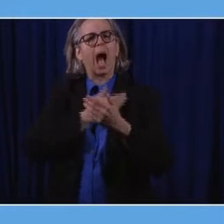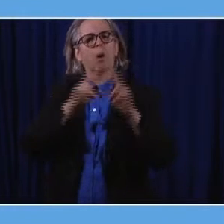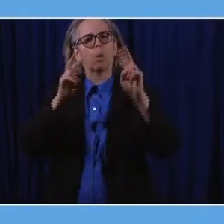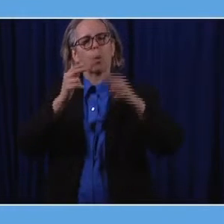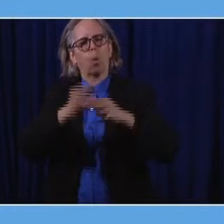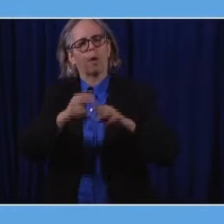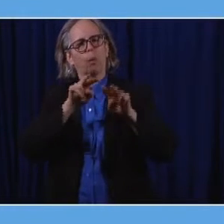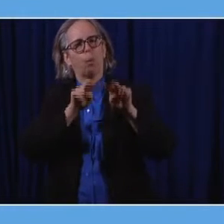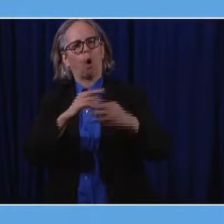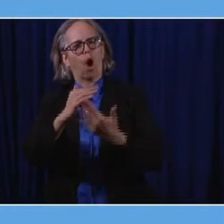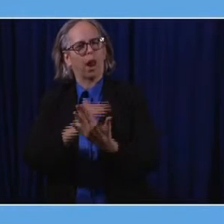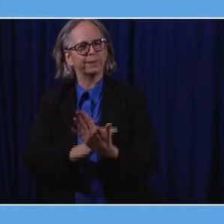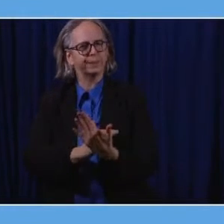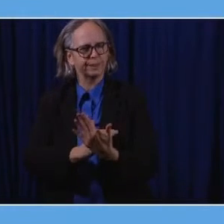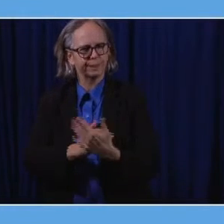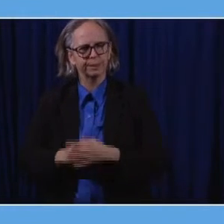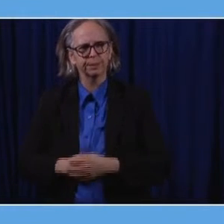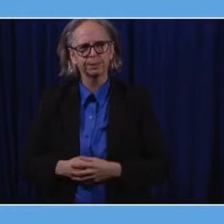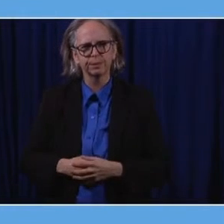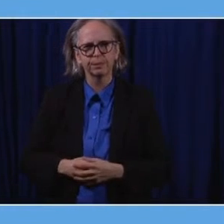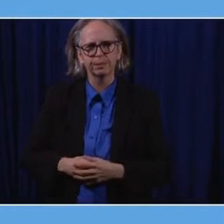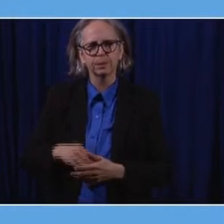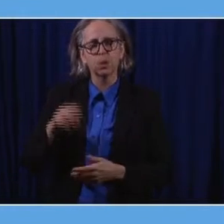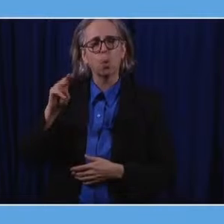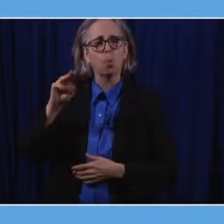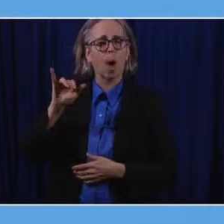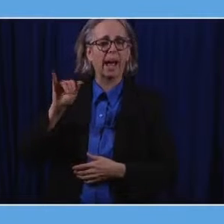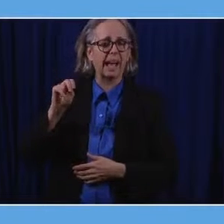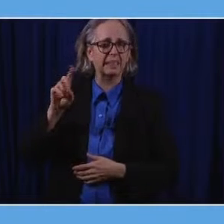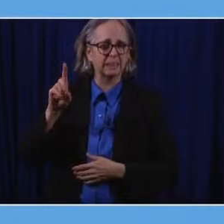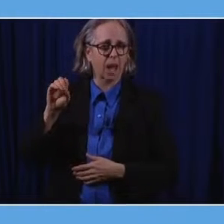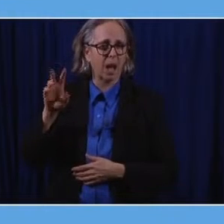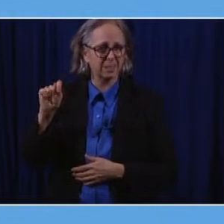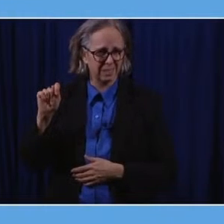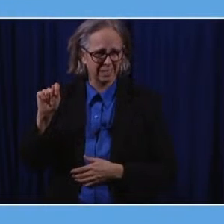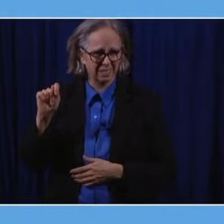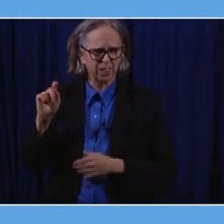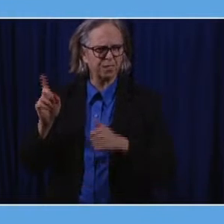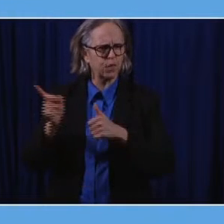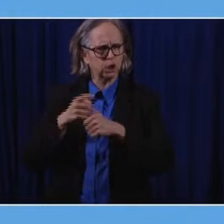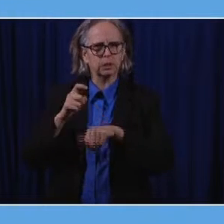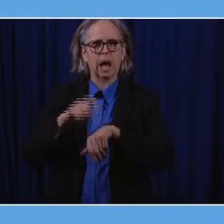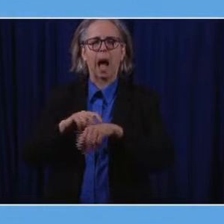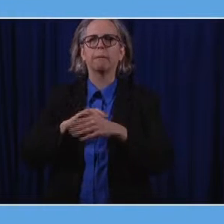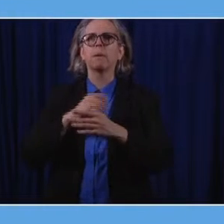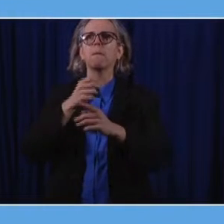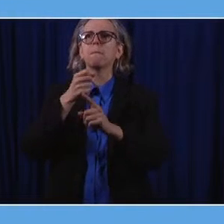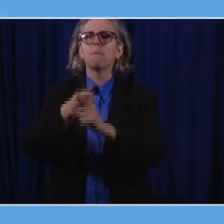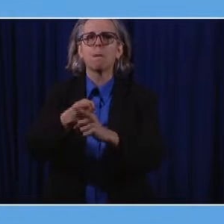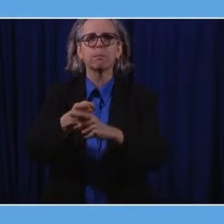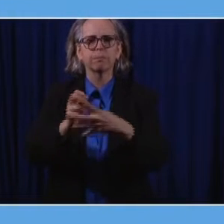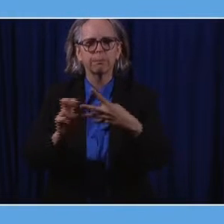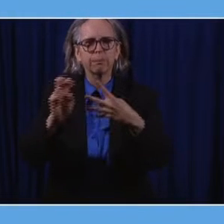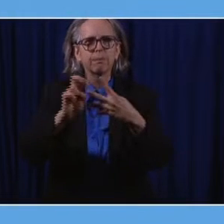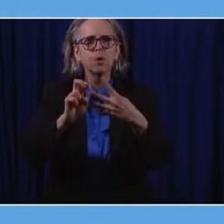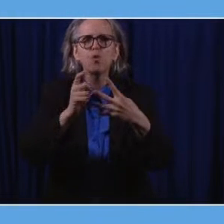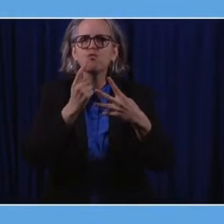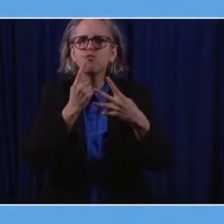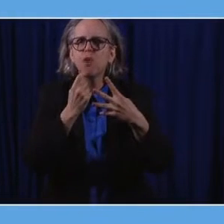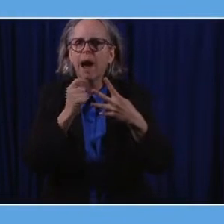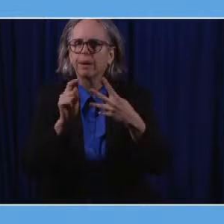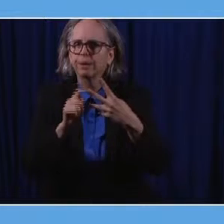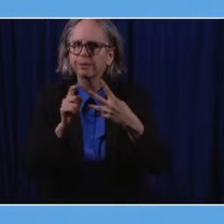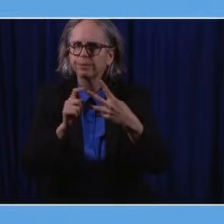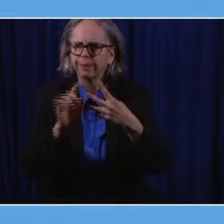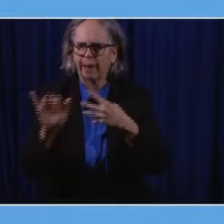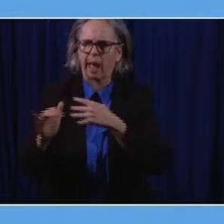What we're seeing with the advisory system today is similar to what we've been seeing over the past month or so. We're seeing counties move to the watch